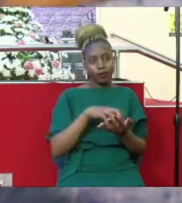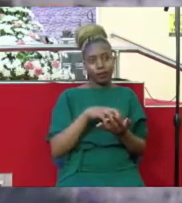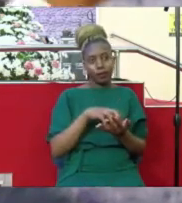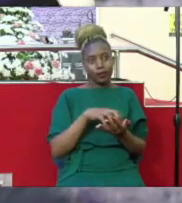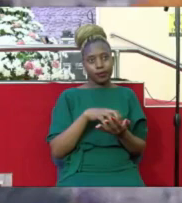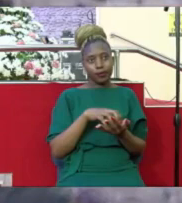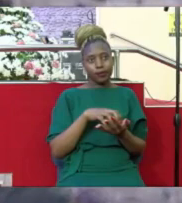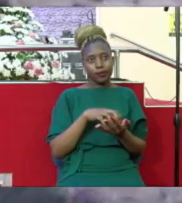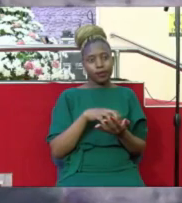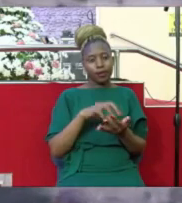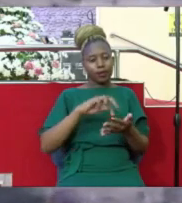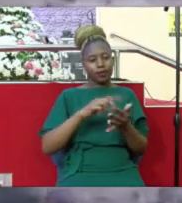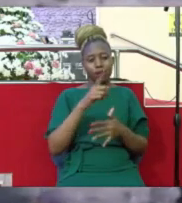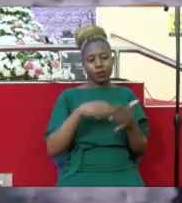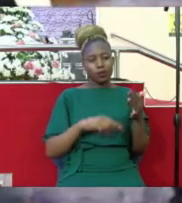is a beginning